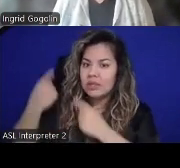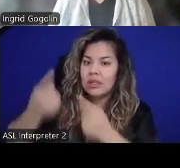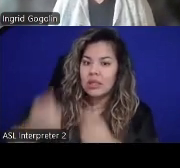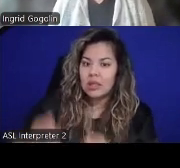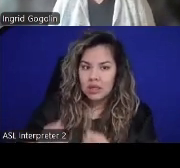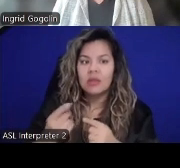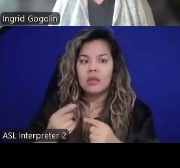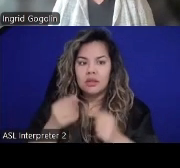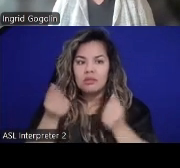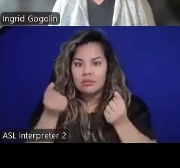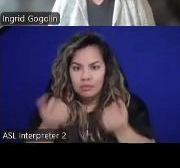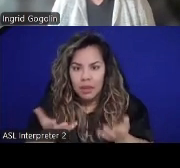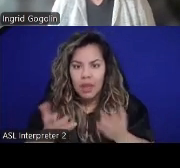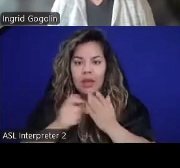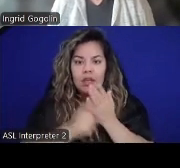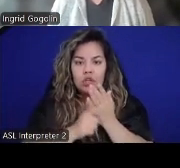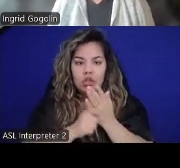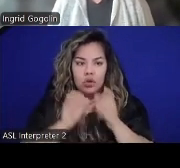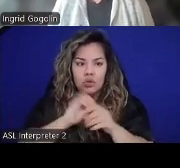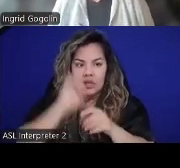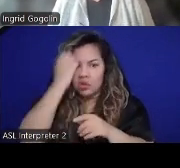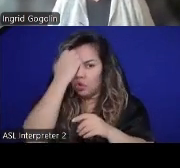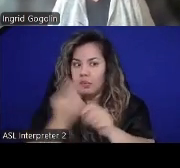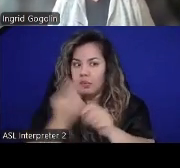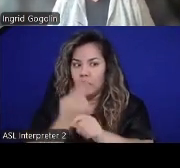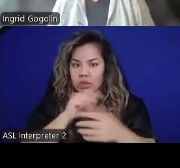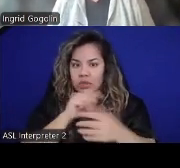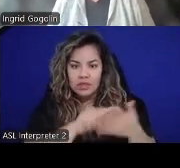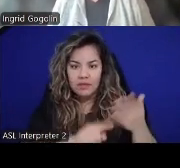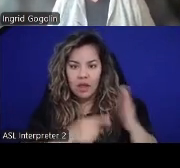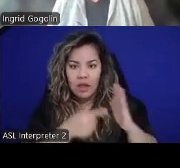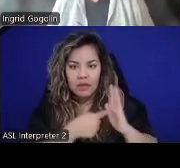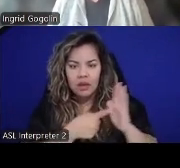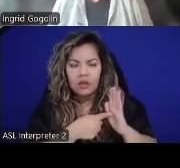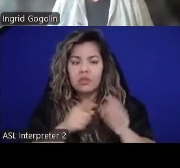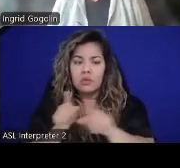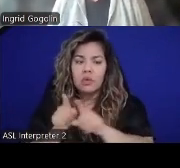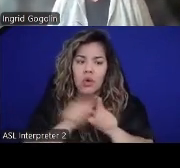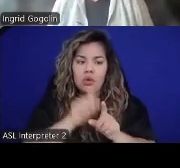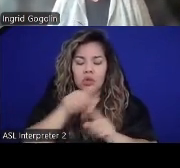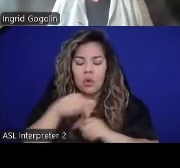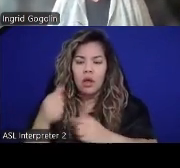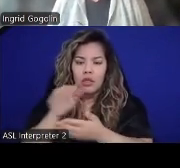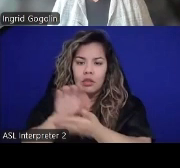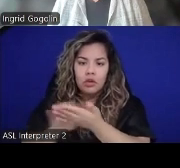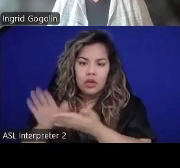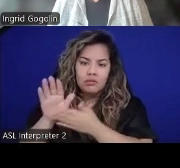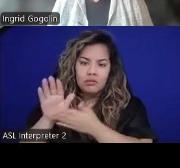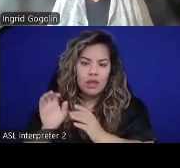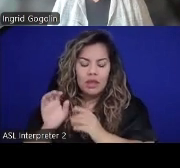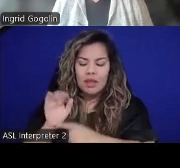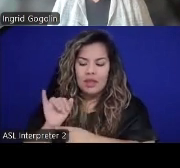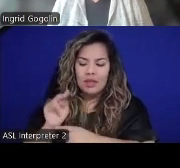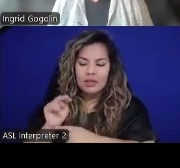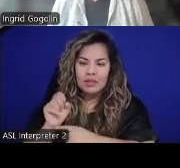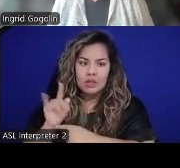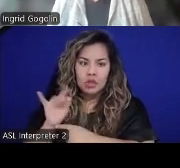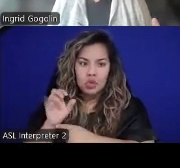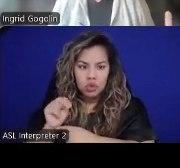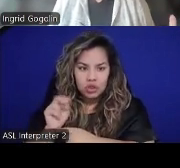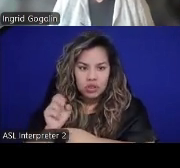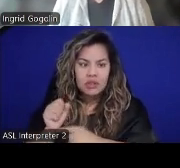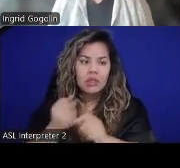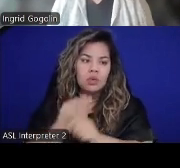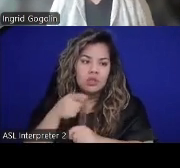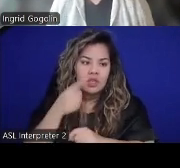of journals in Europe and other institutions that prove for quality in education research. And